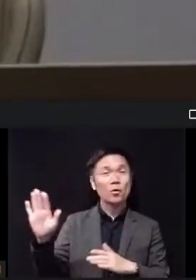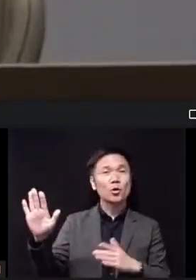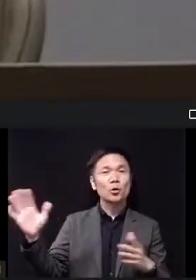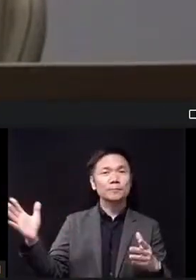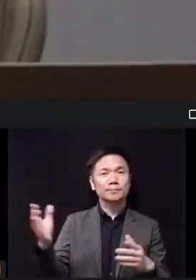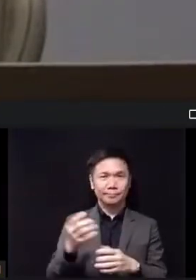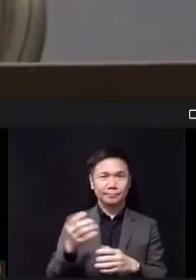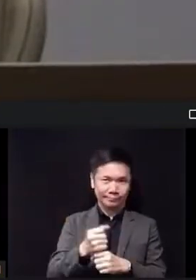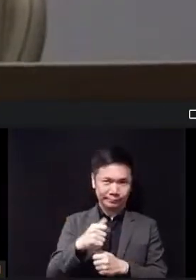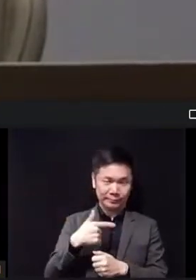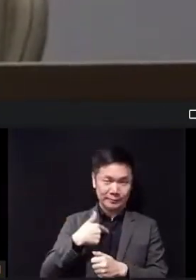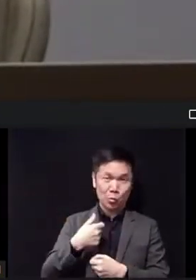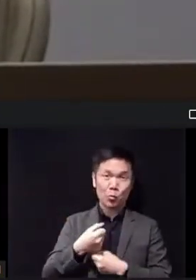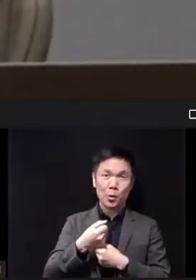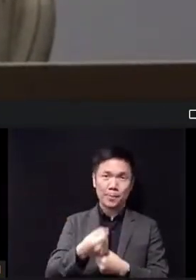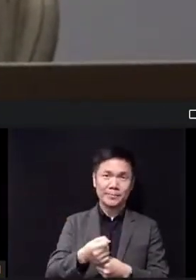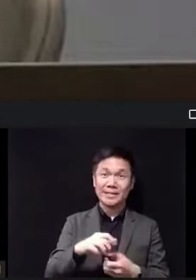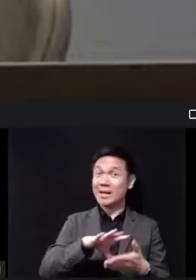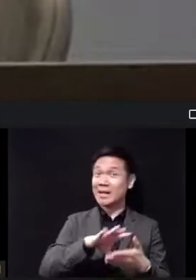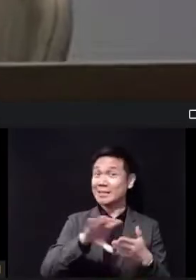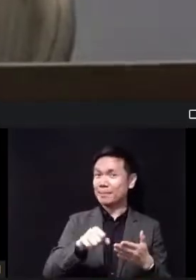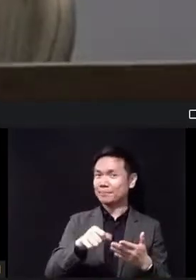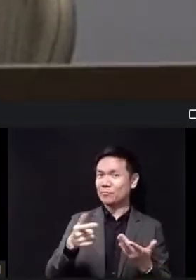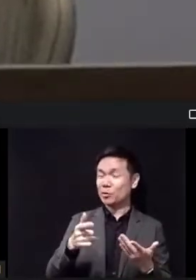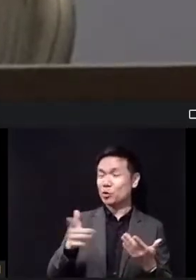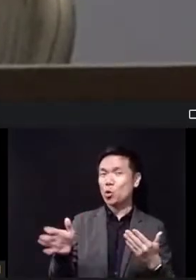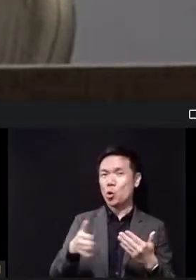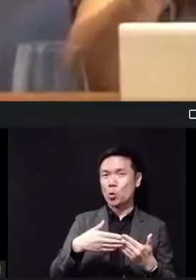statement on behalf of ESCAP.